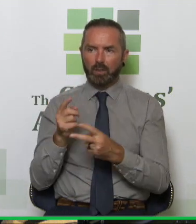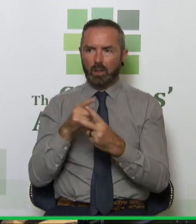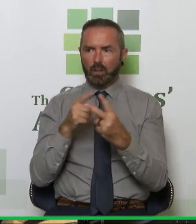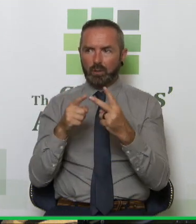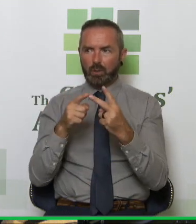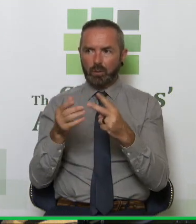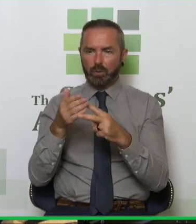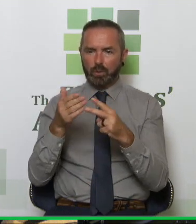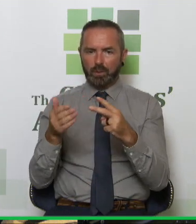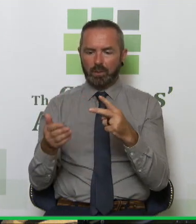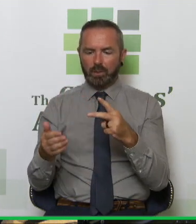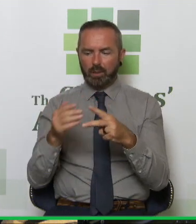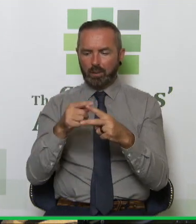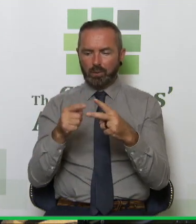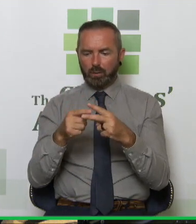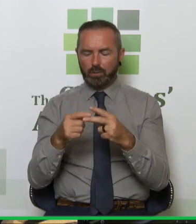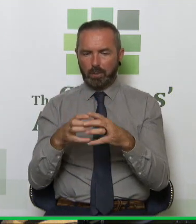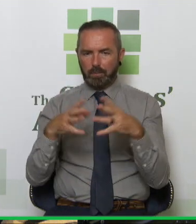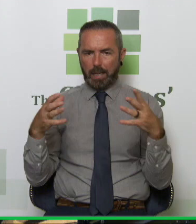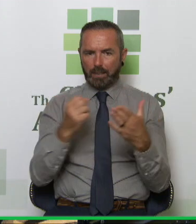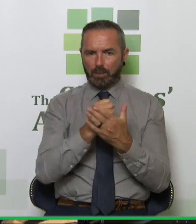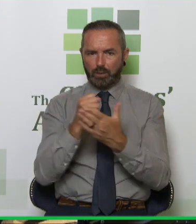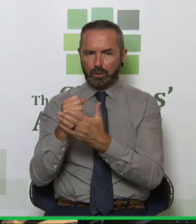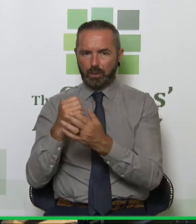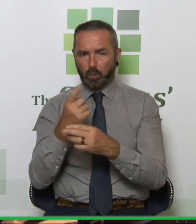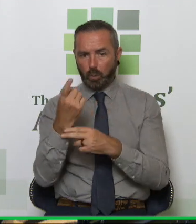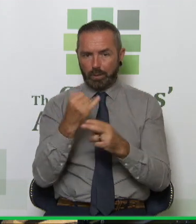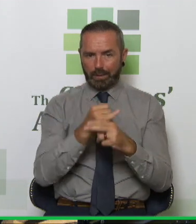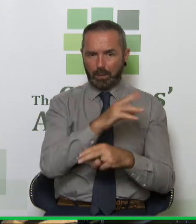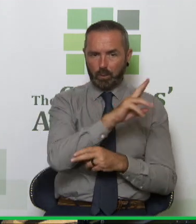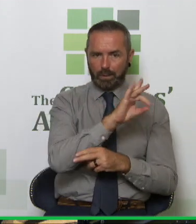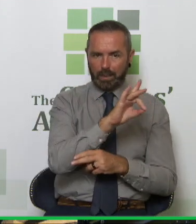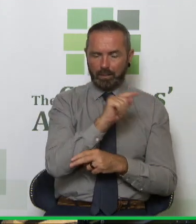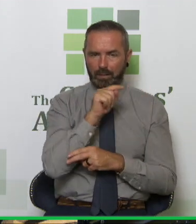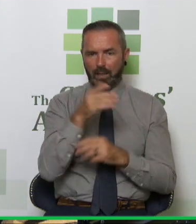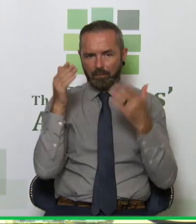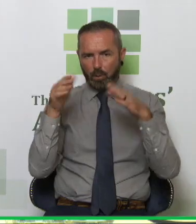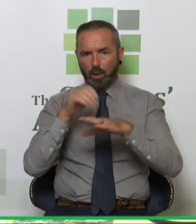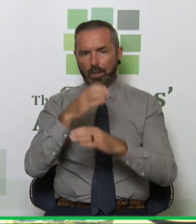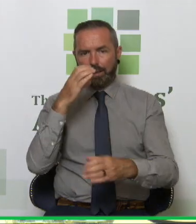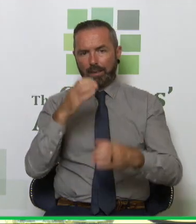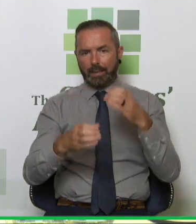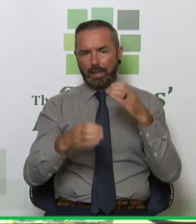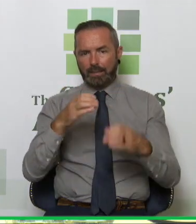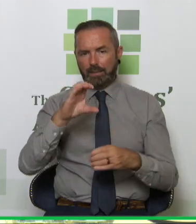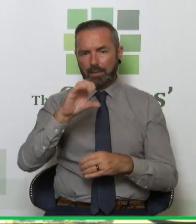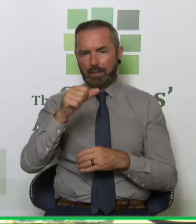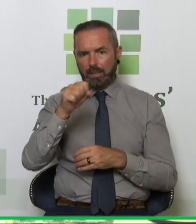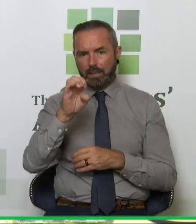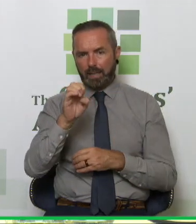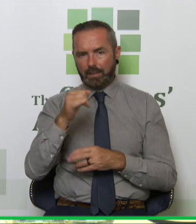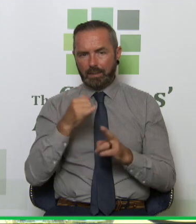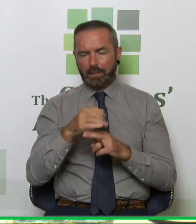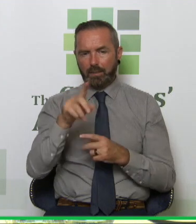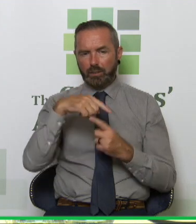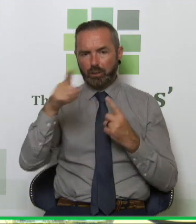studies there that I pointed to, one of them was in the UK, and that looked at cases which went to the equivalent of the circuit